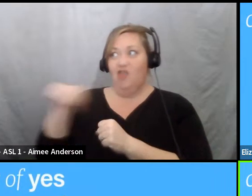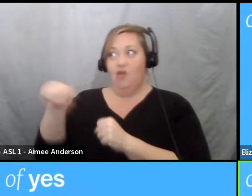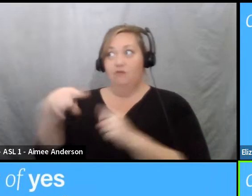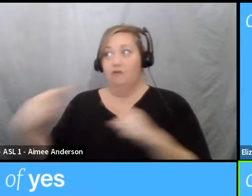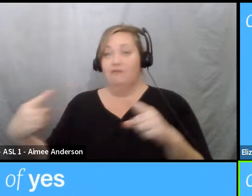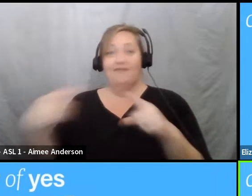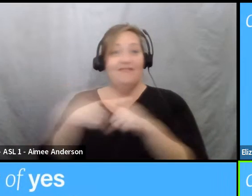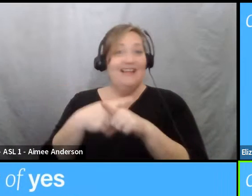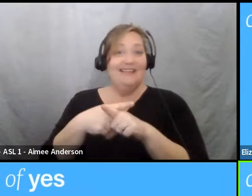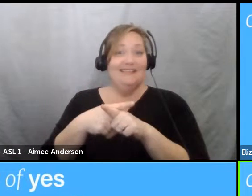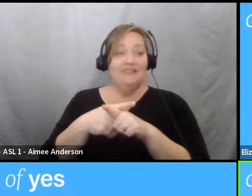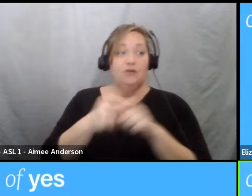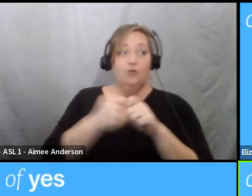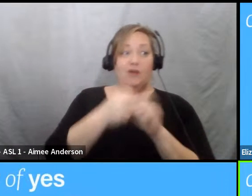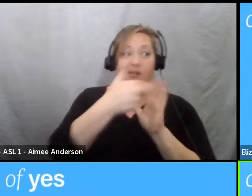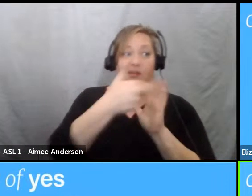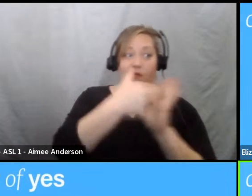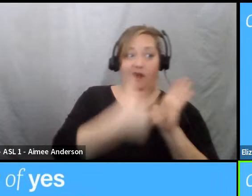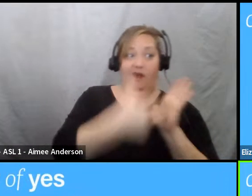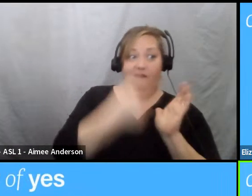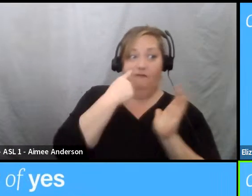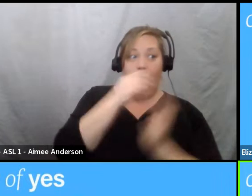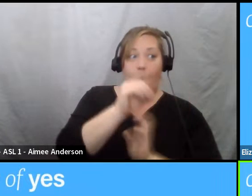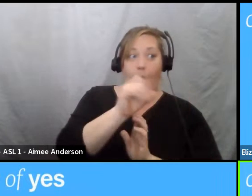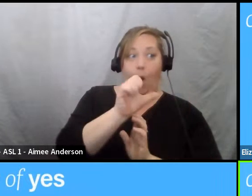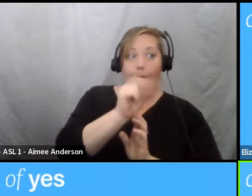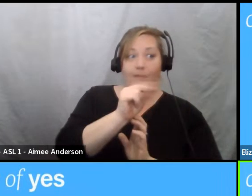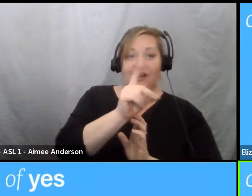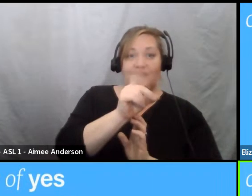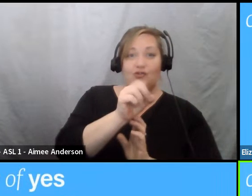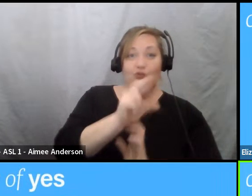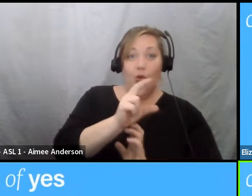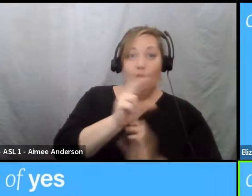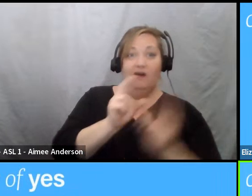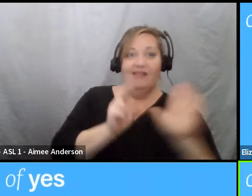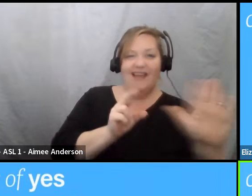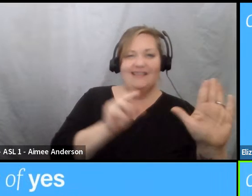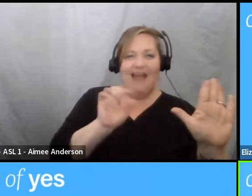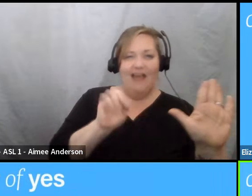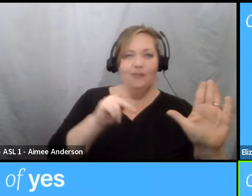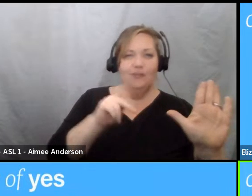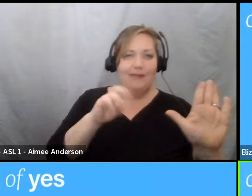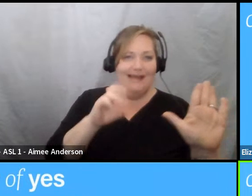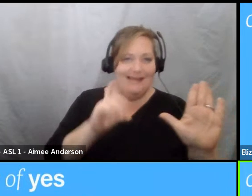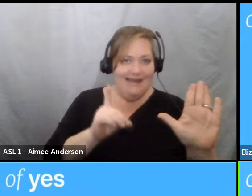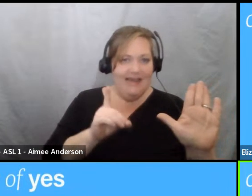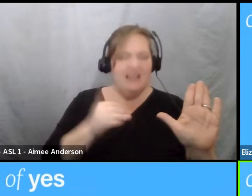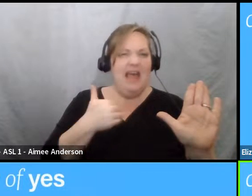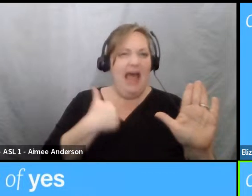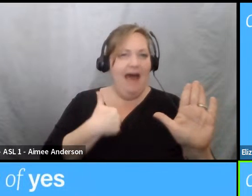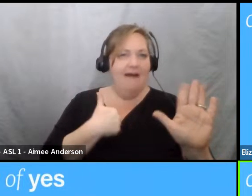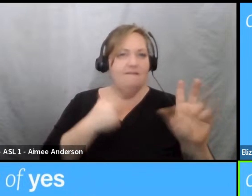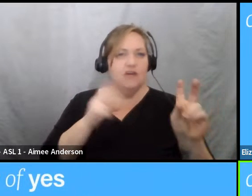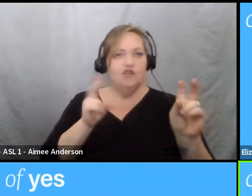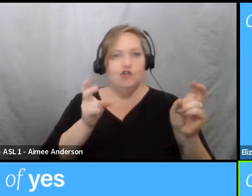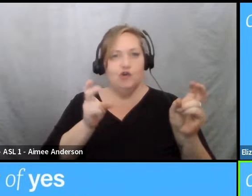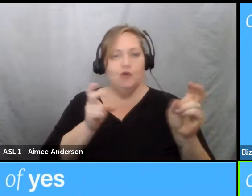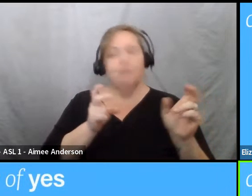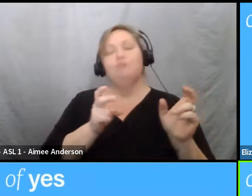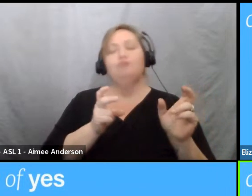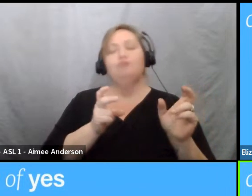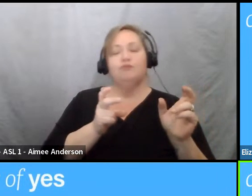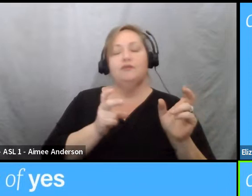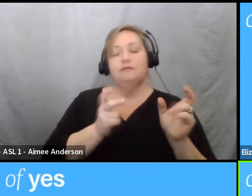with regulations for the open door term sheets that HPD has, which unfortunately they do today. So we're making adjustments to make that